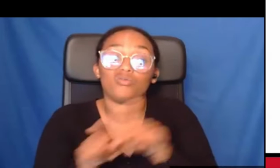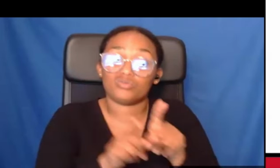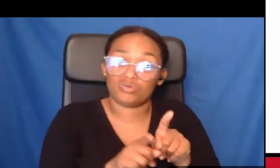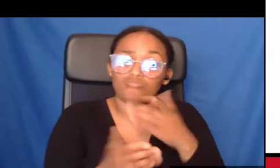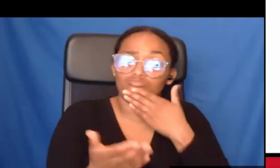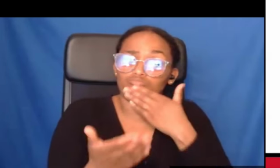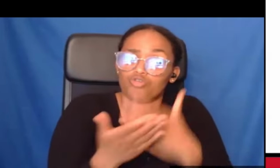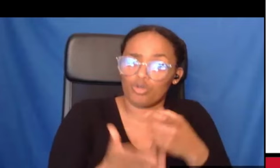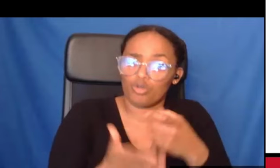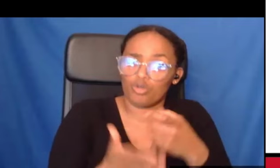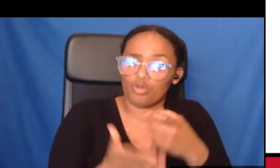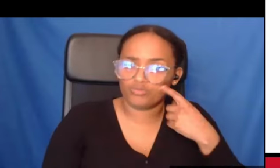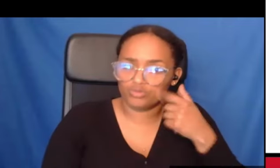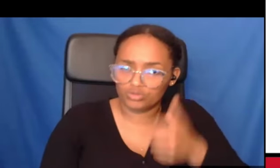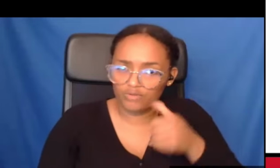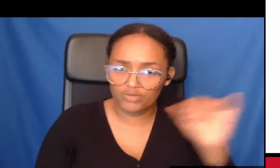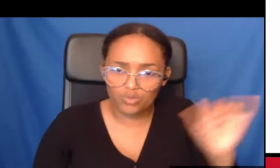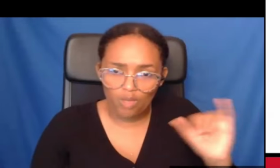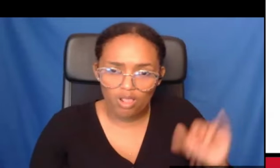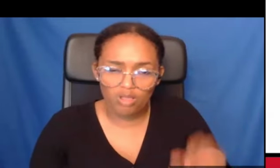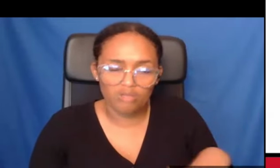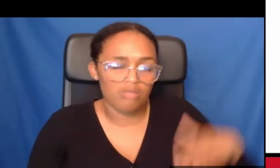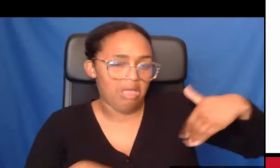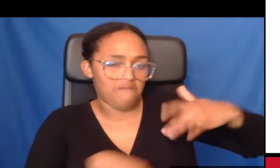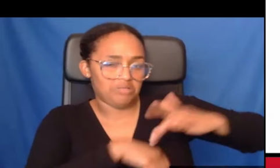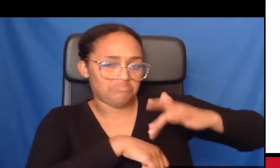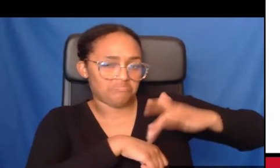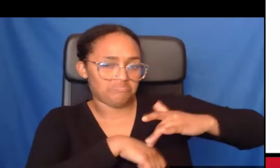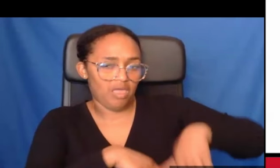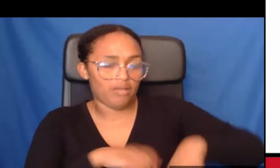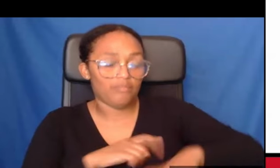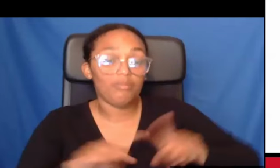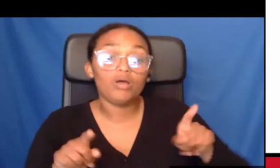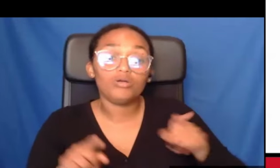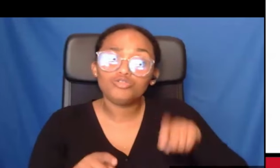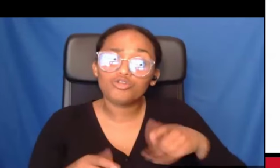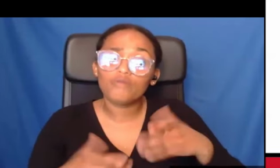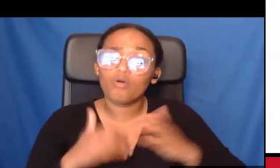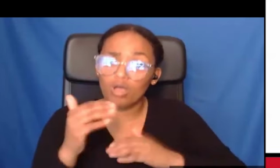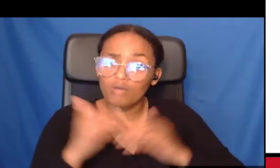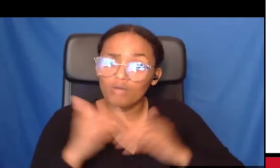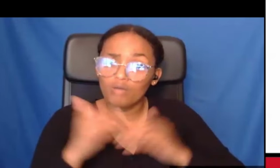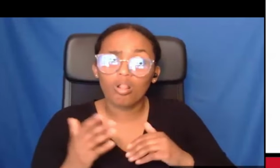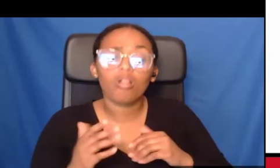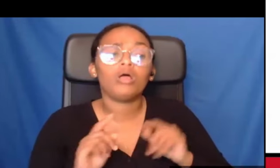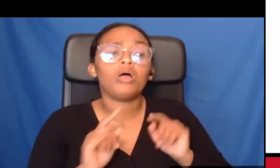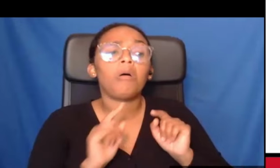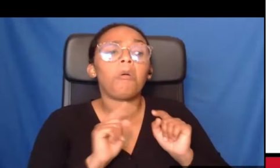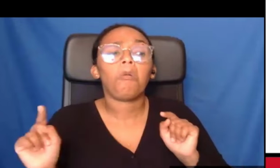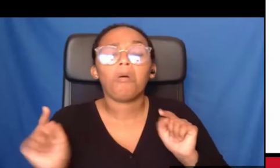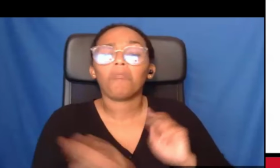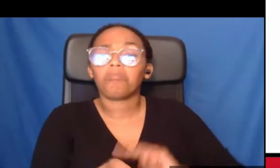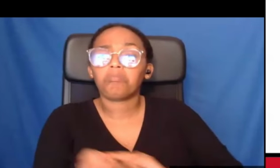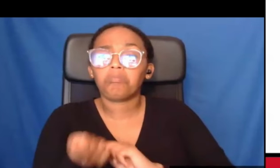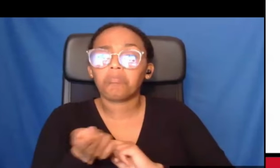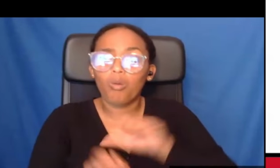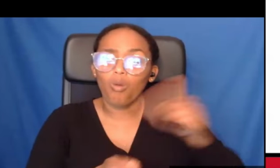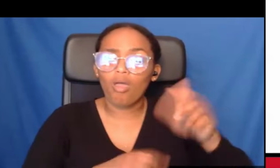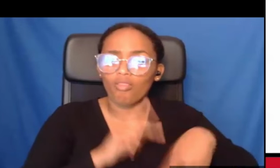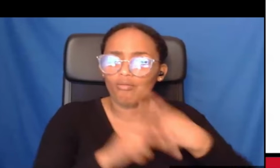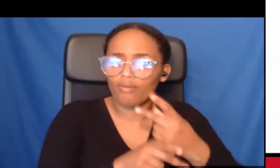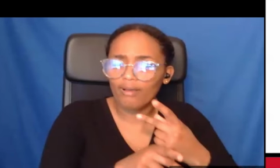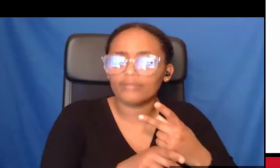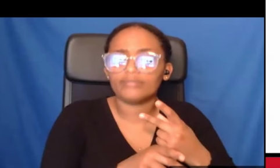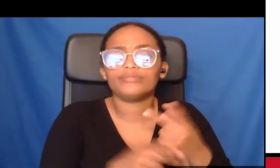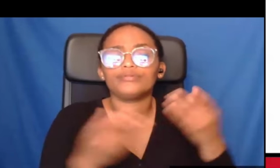really touched on much. But you definitely should feel comfortable shopping around and seeing if you can, once you know